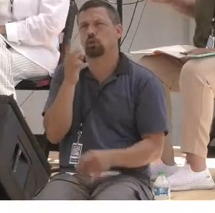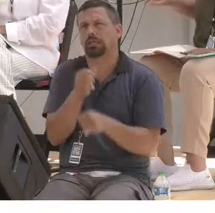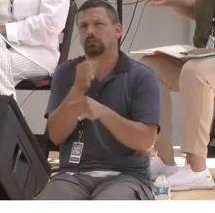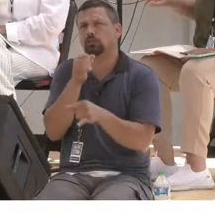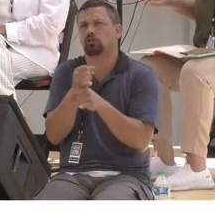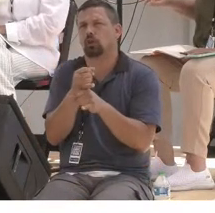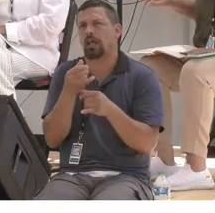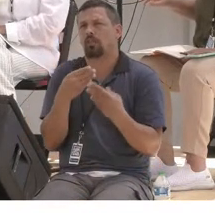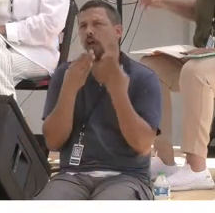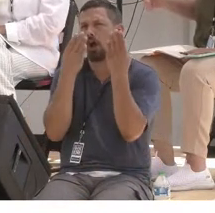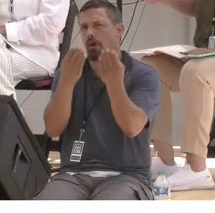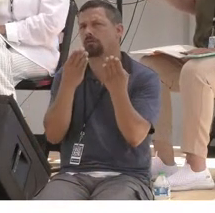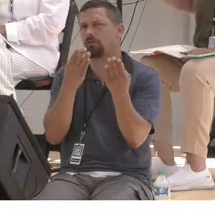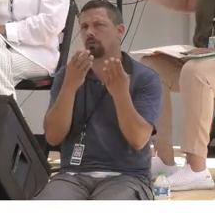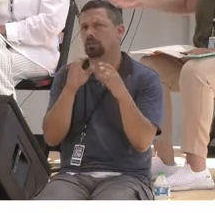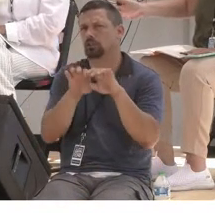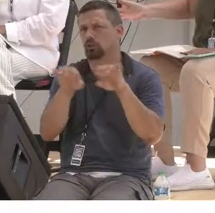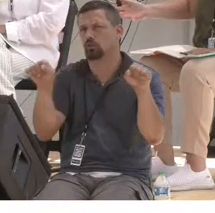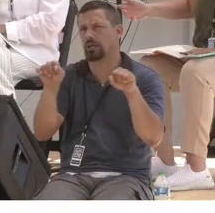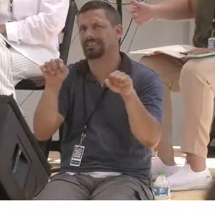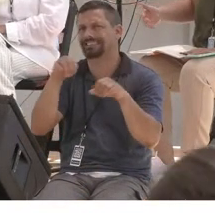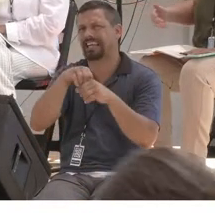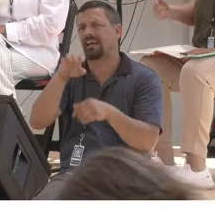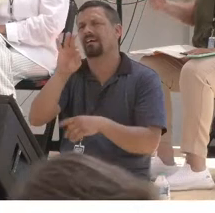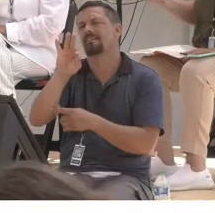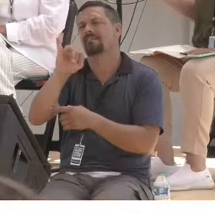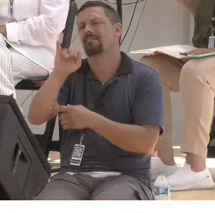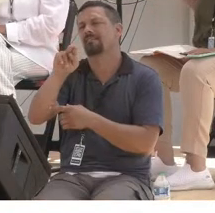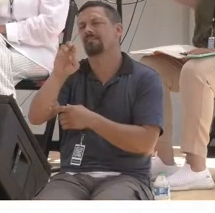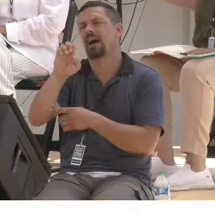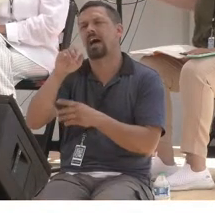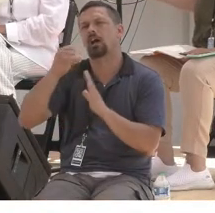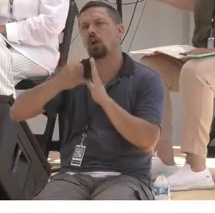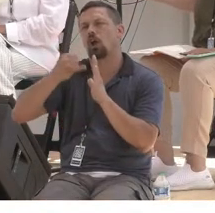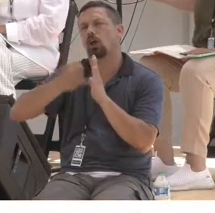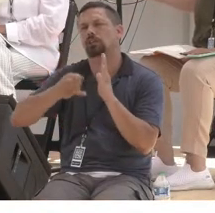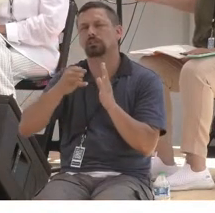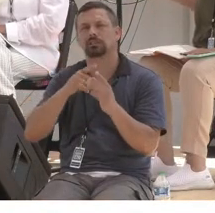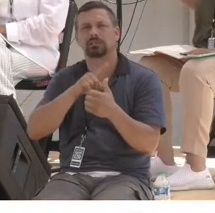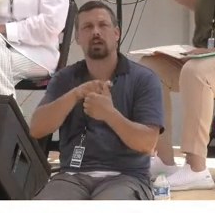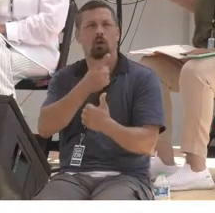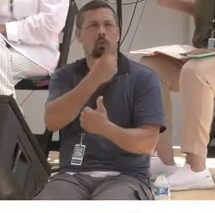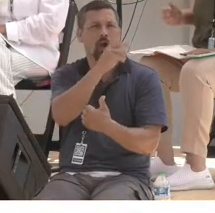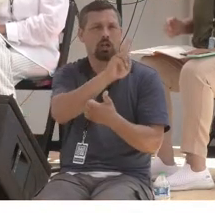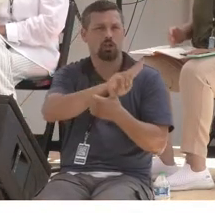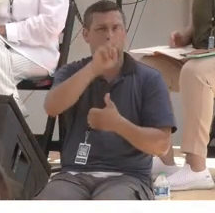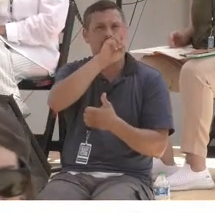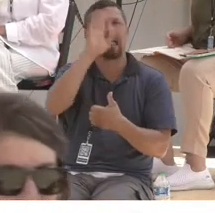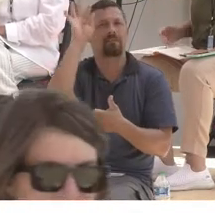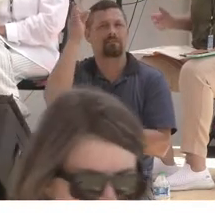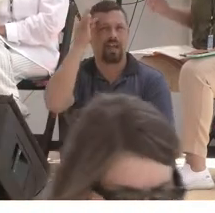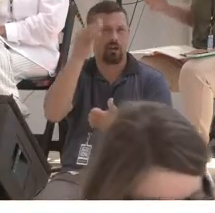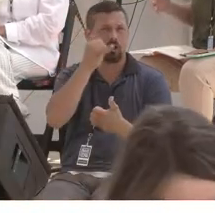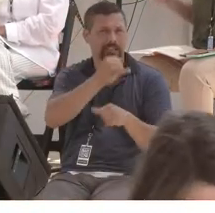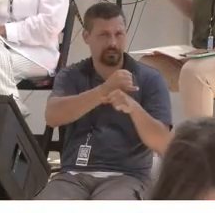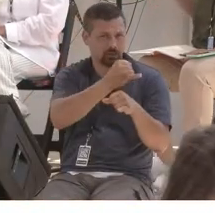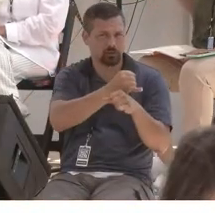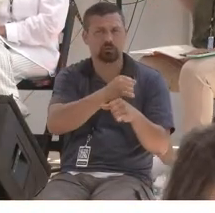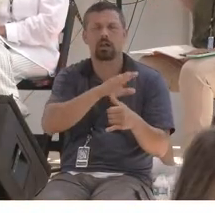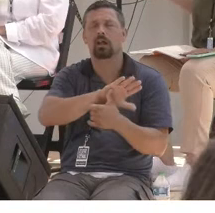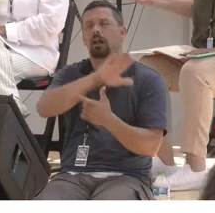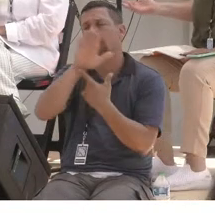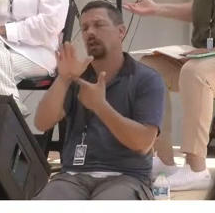offer degrees in fine art. Yes. There's Zayed University, one of the federal institutions, and then there is